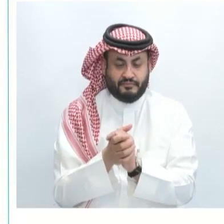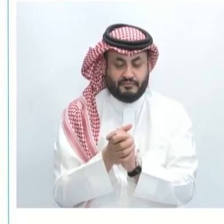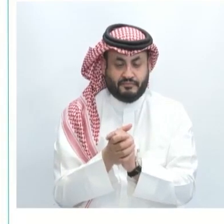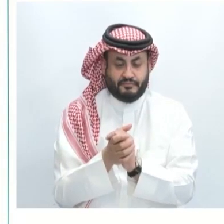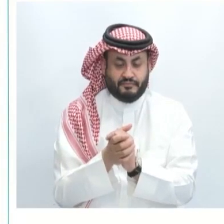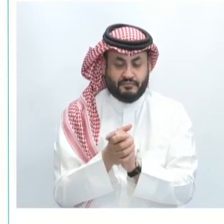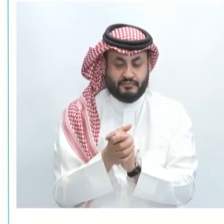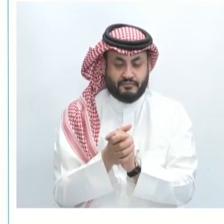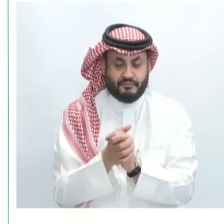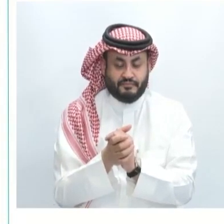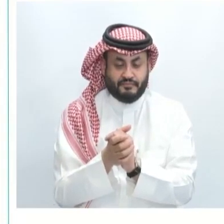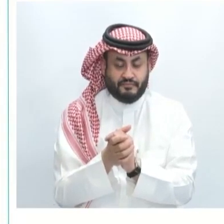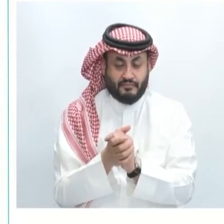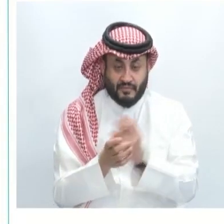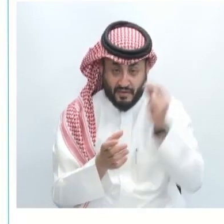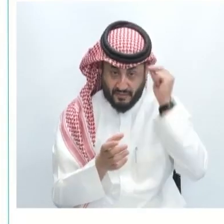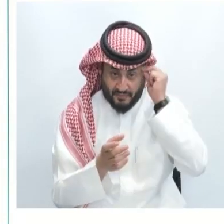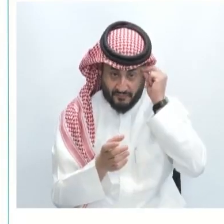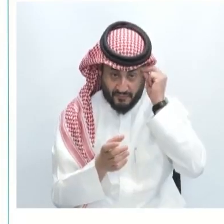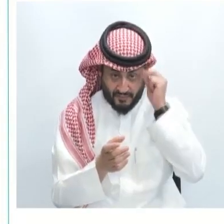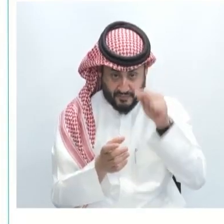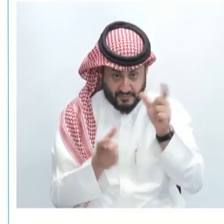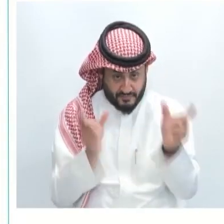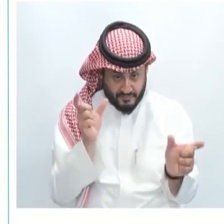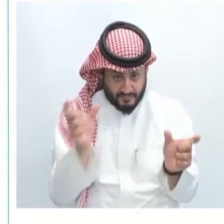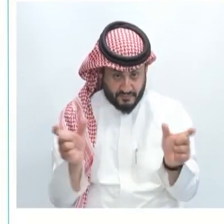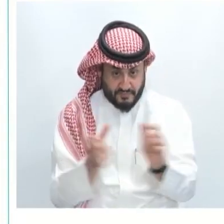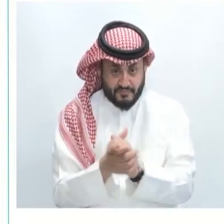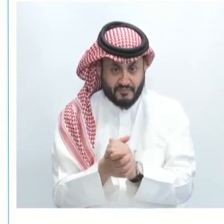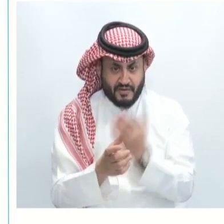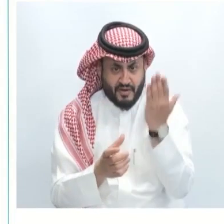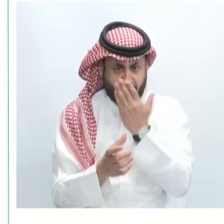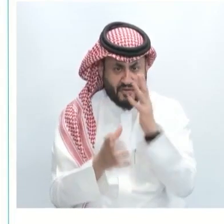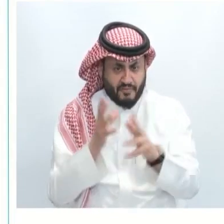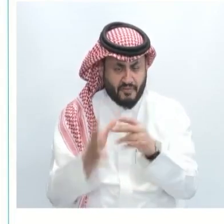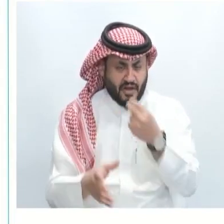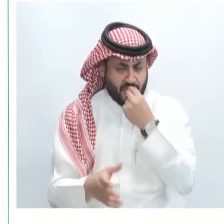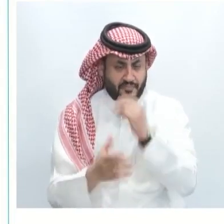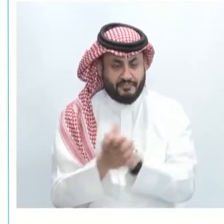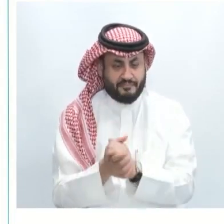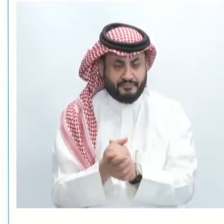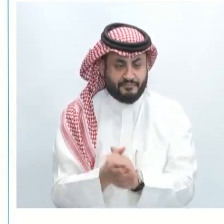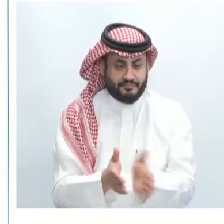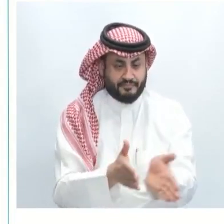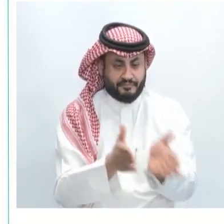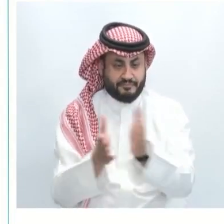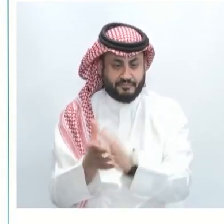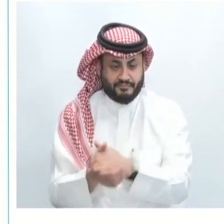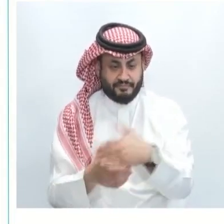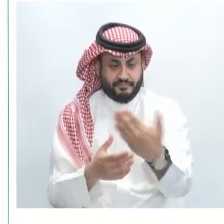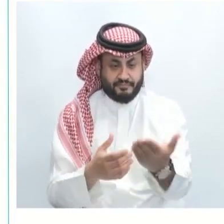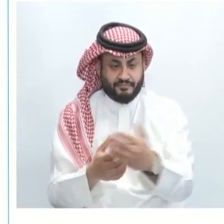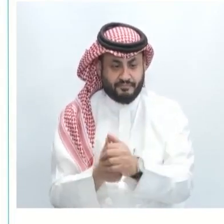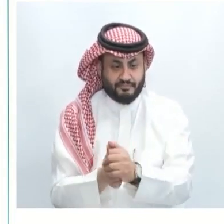it's important that we keep this in mind when we're reading about food. Now, let's